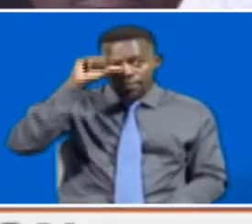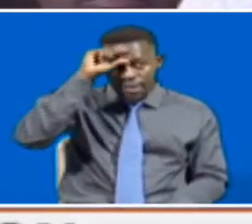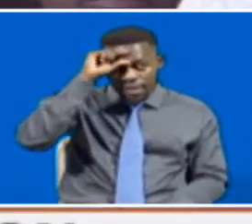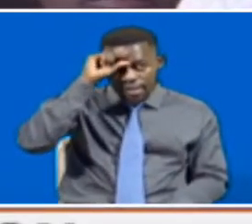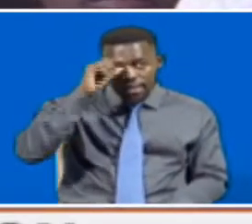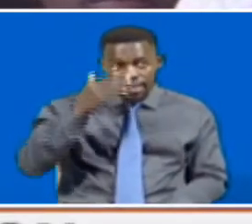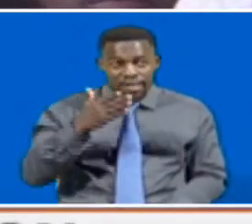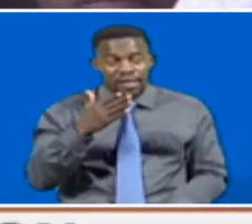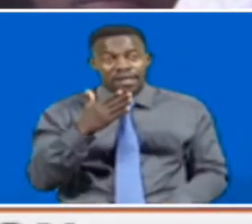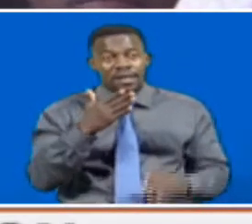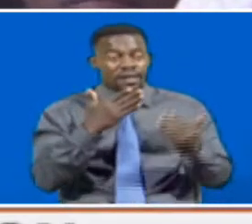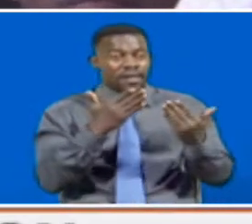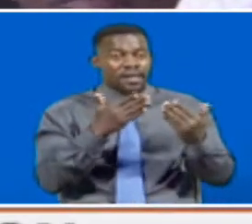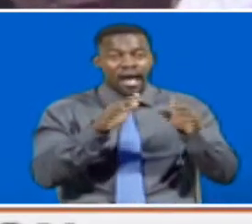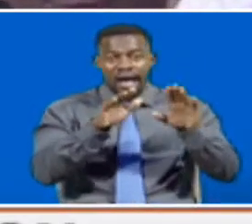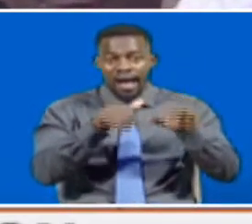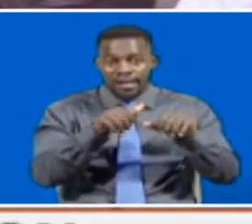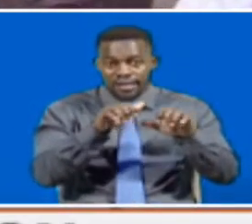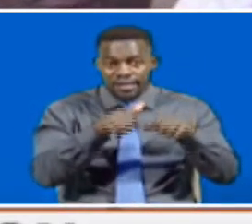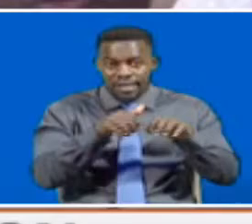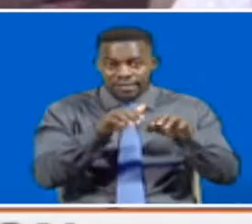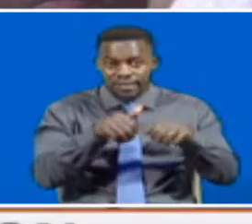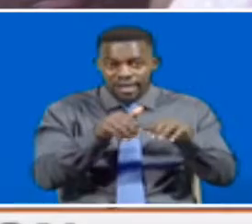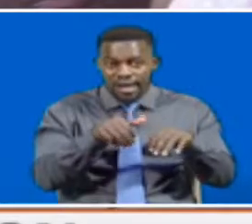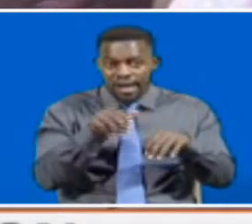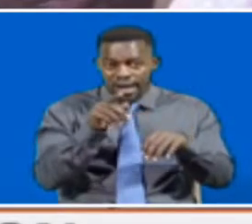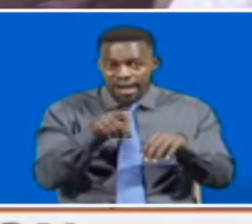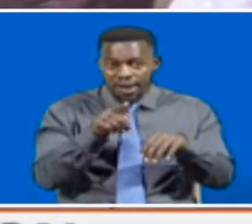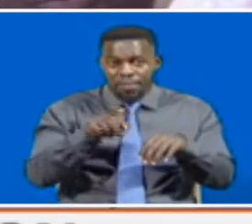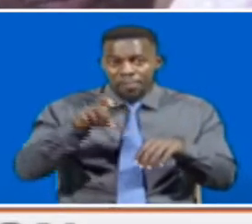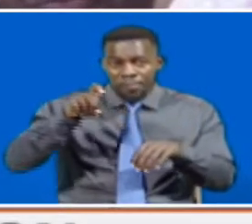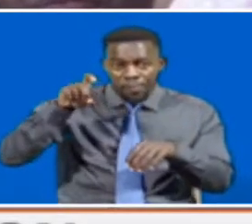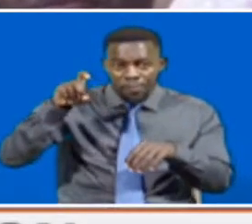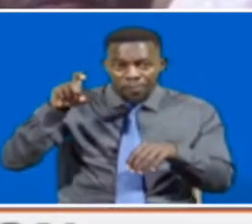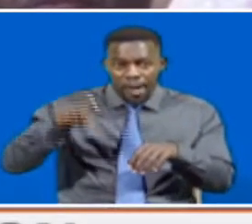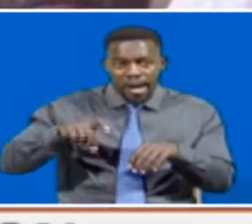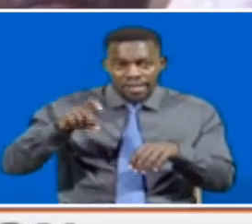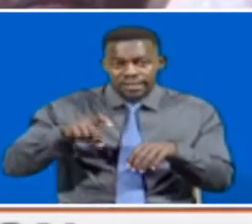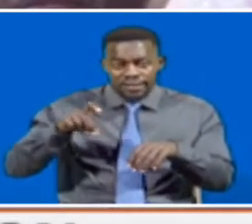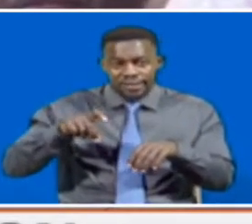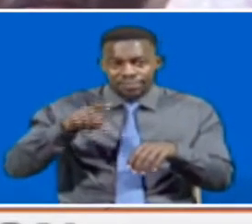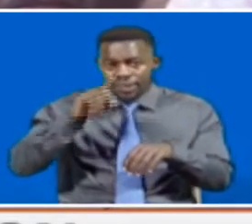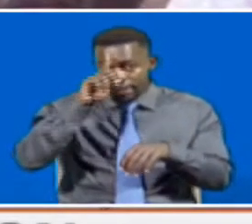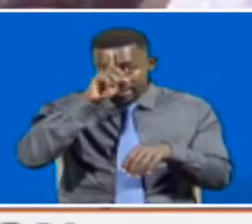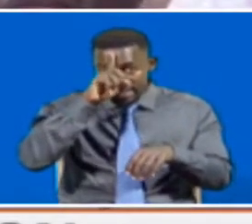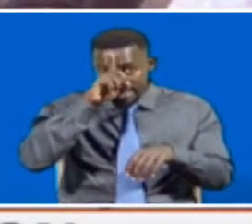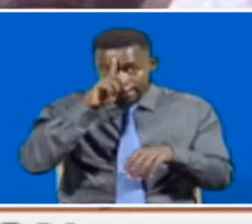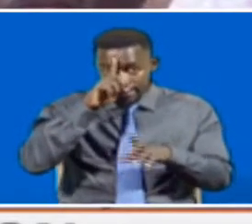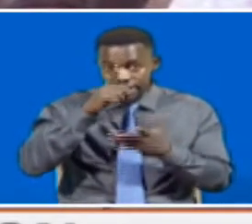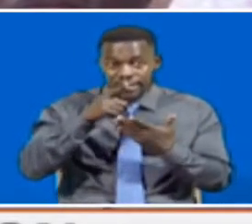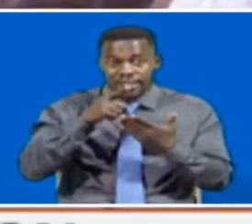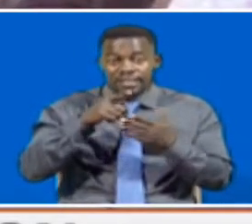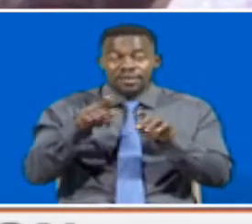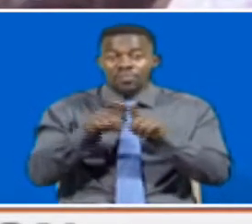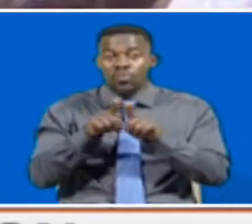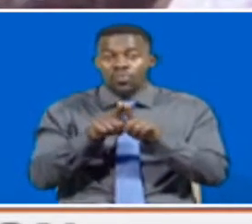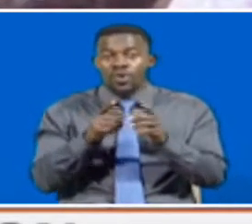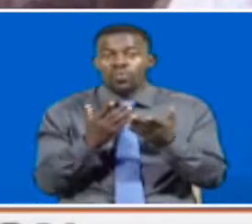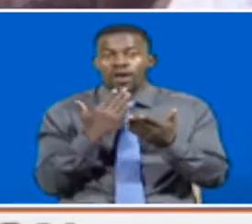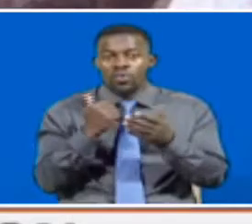bold statement that agriculture is going to be the cornerstone of our development